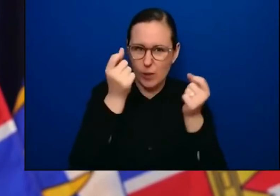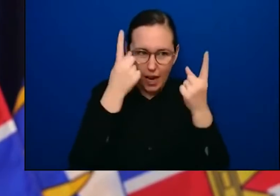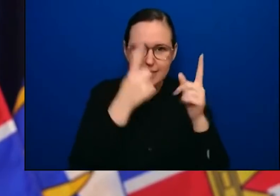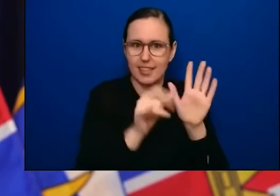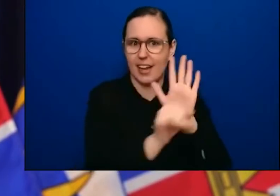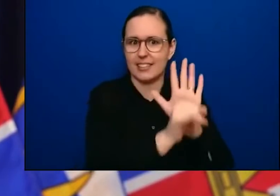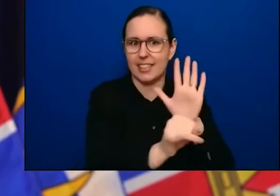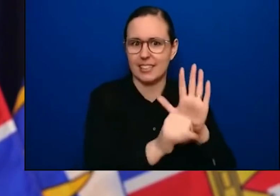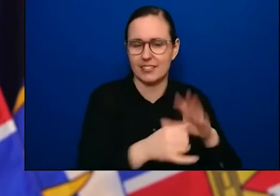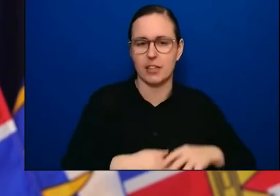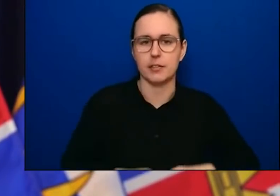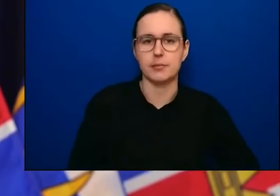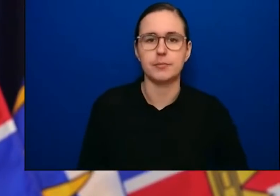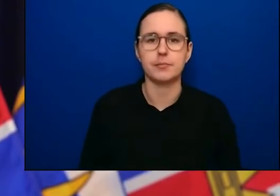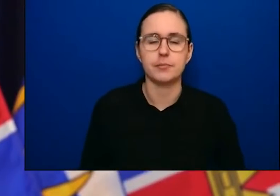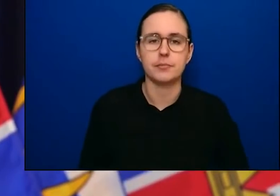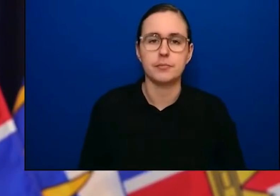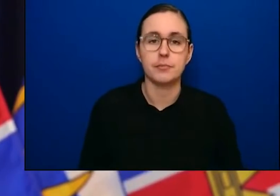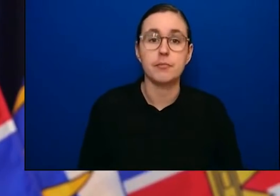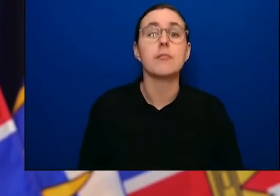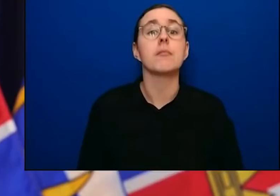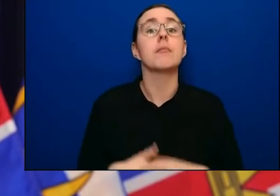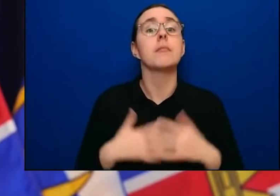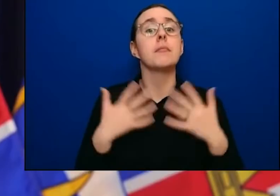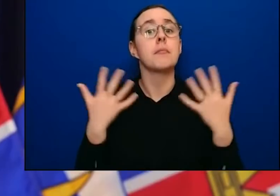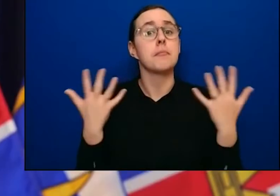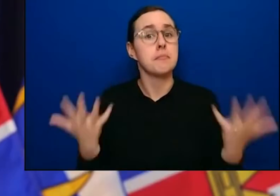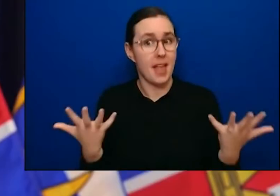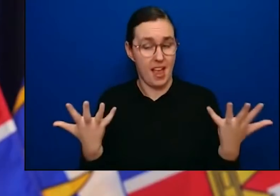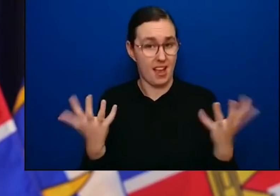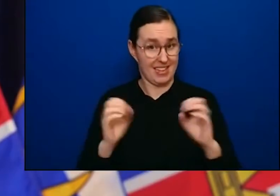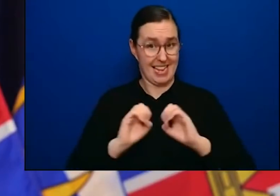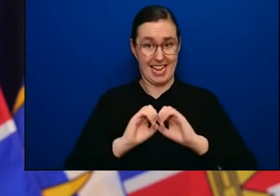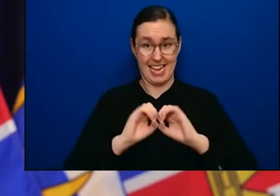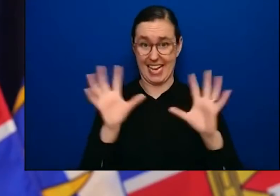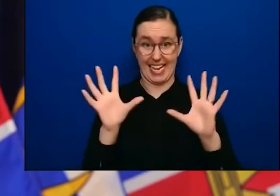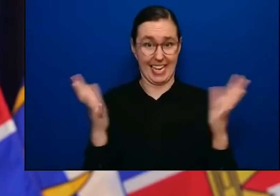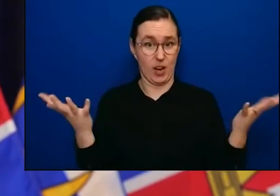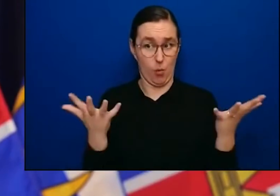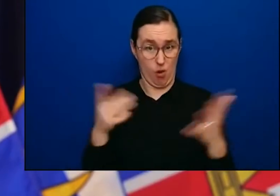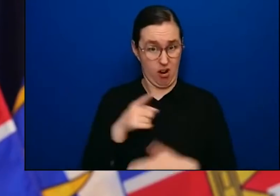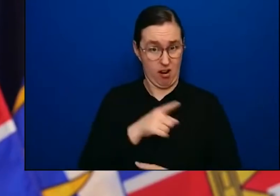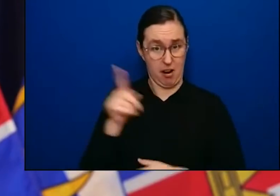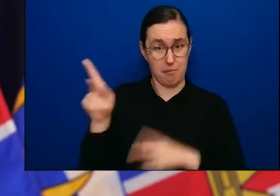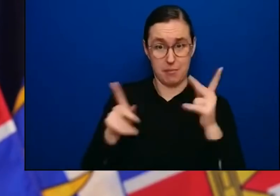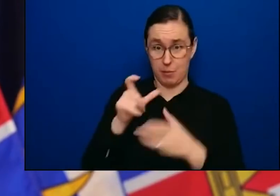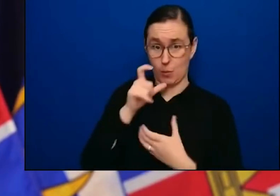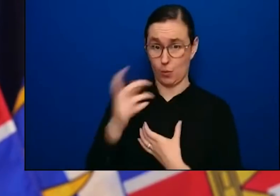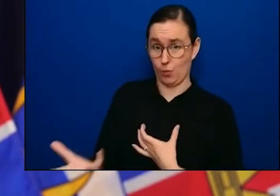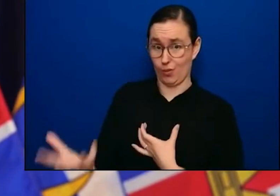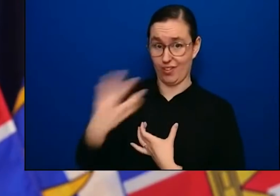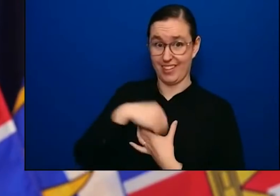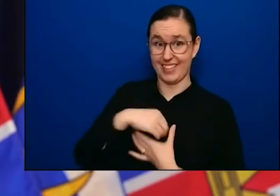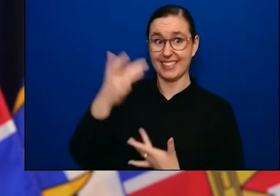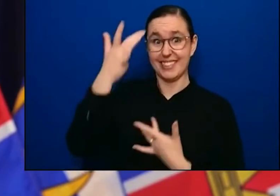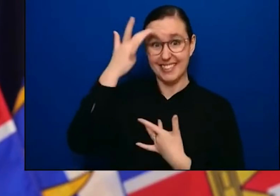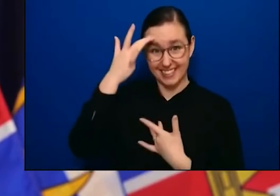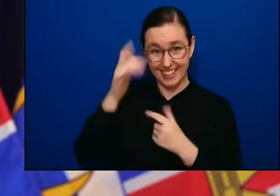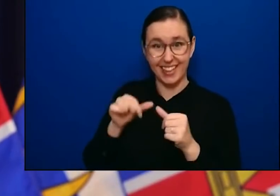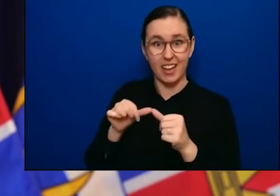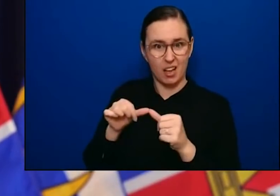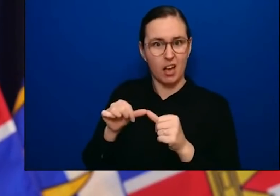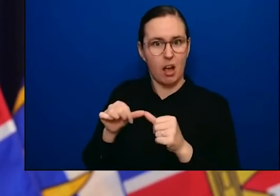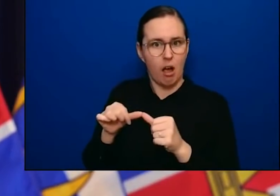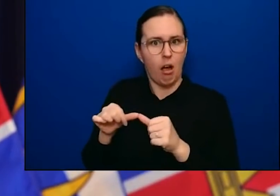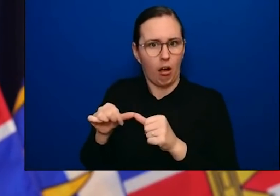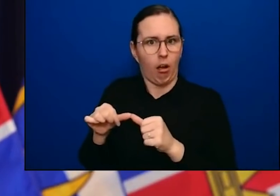different symptoms that have been consistently associated with people having long COVID, and it reminds us that this is a virus that affects